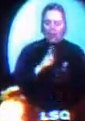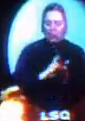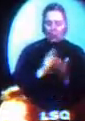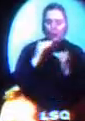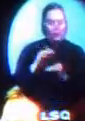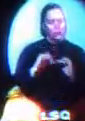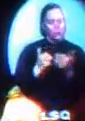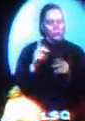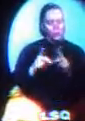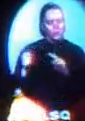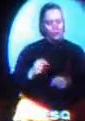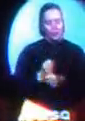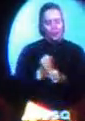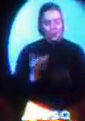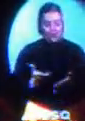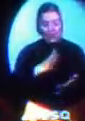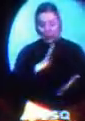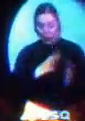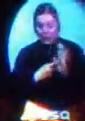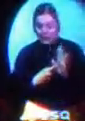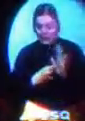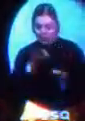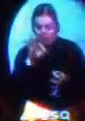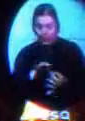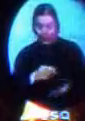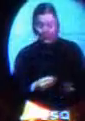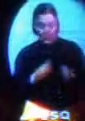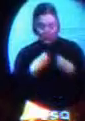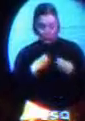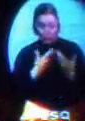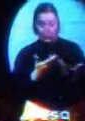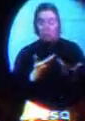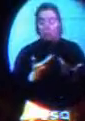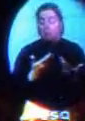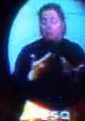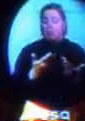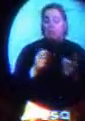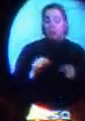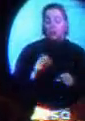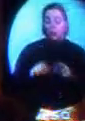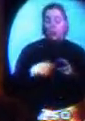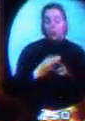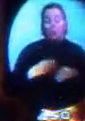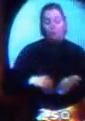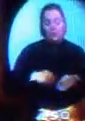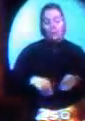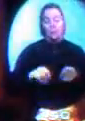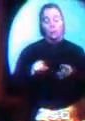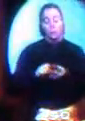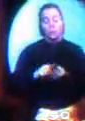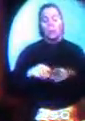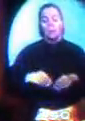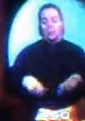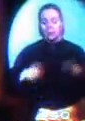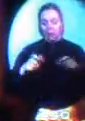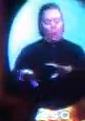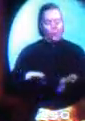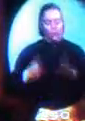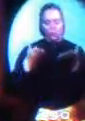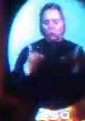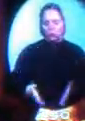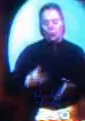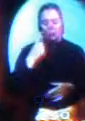a specific example that she'd like to bring forward, I can tell you this minister and this ministry will act immediately on it to ensure that no labour